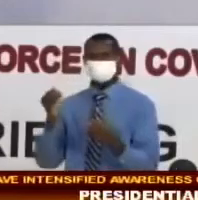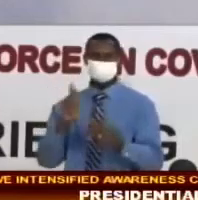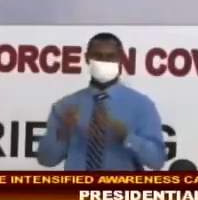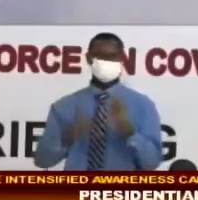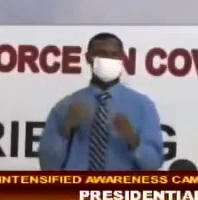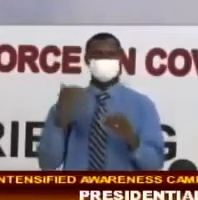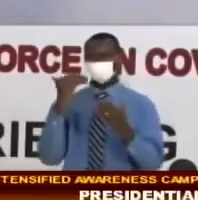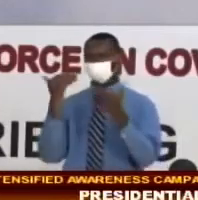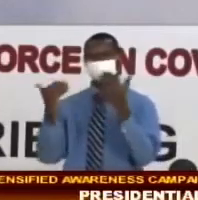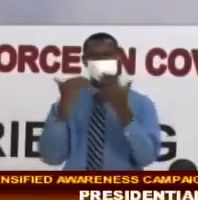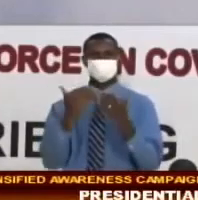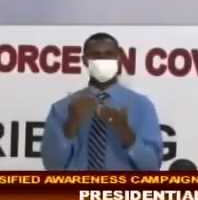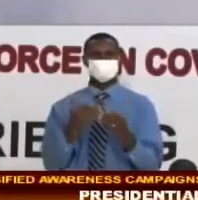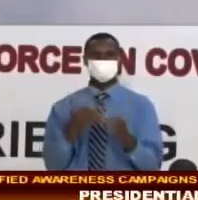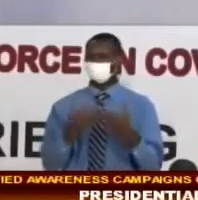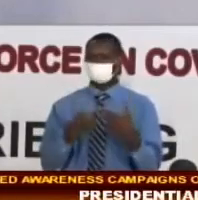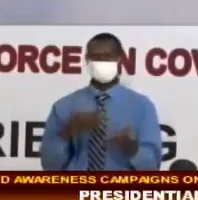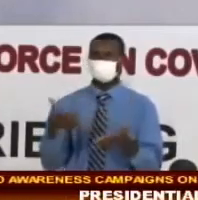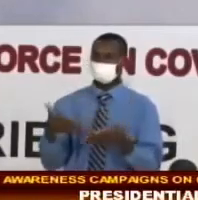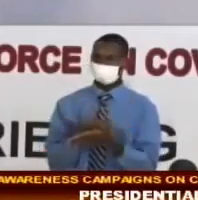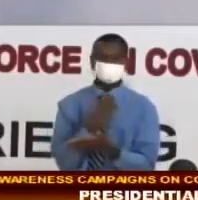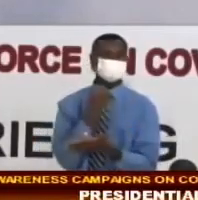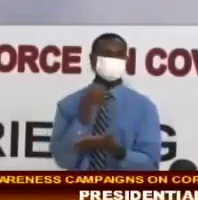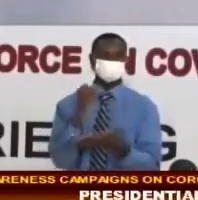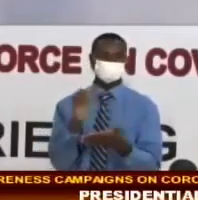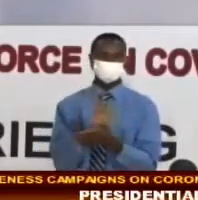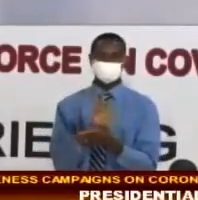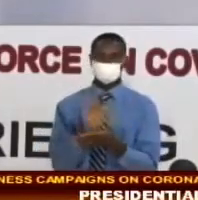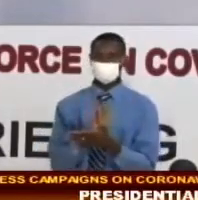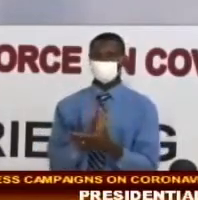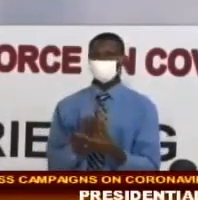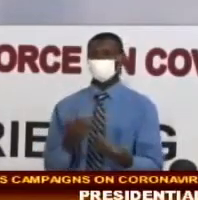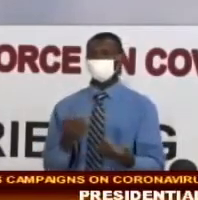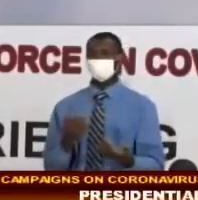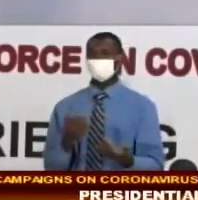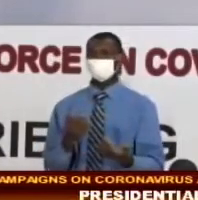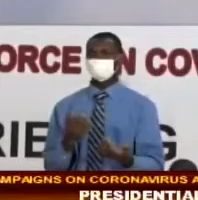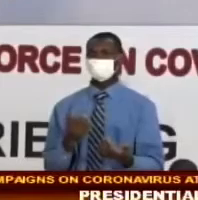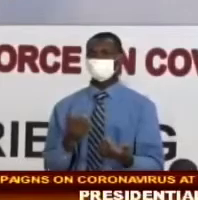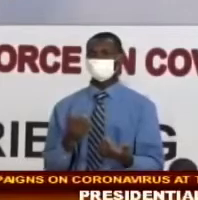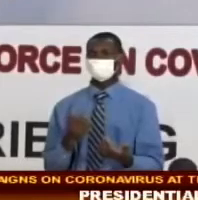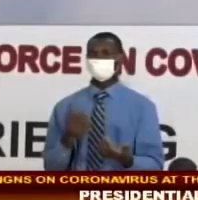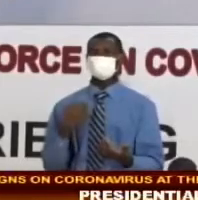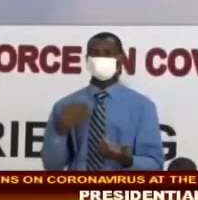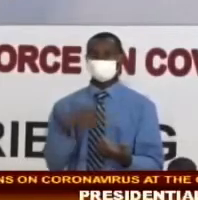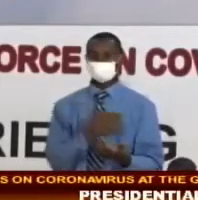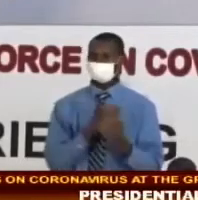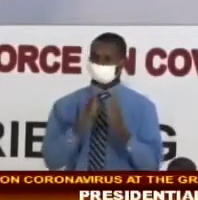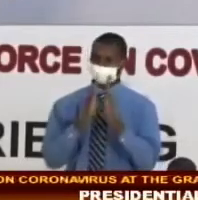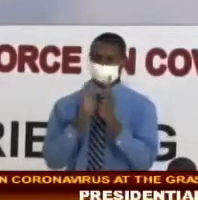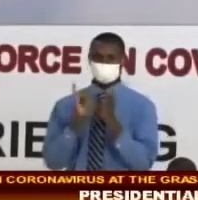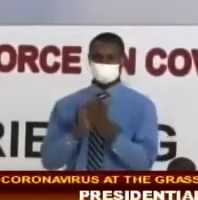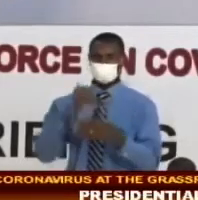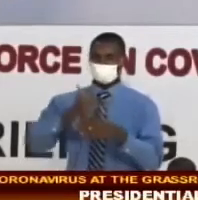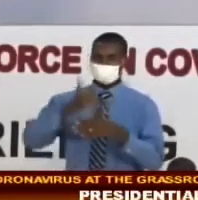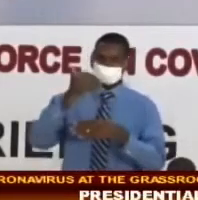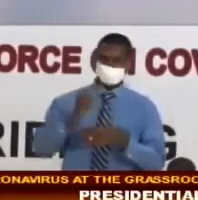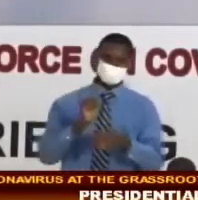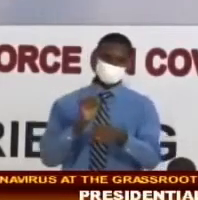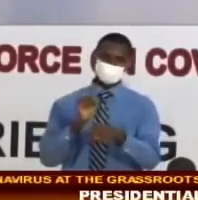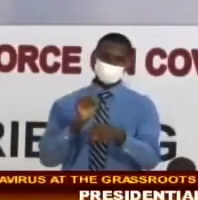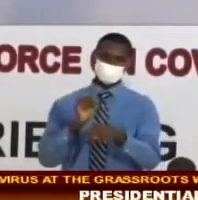even newspapers. And I want to assure you, by the grace of God, when we overcome COVID-19, you'll be one